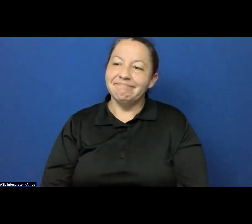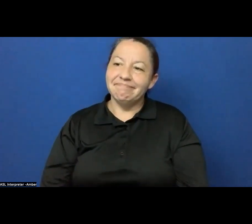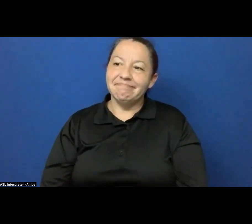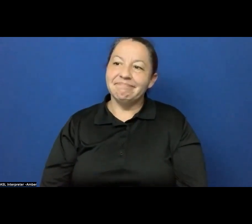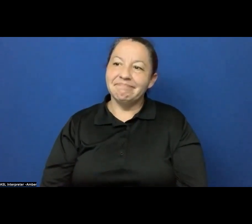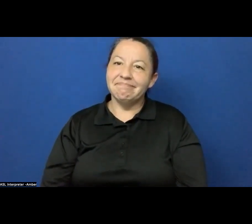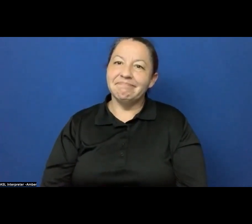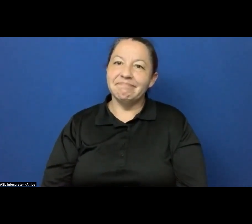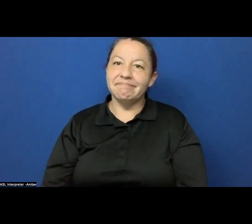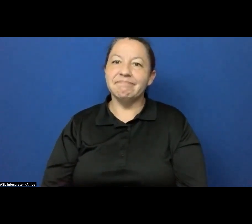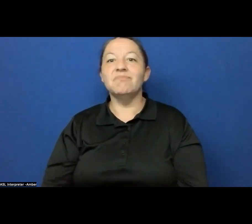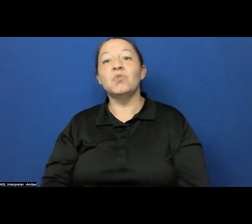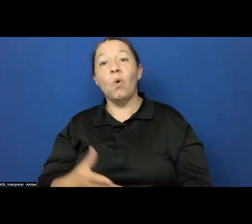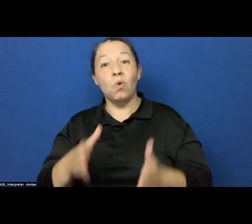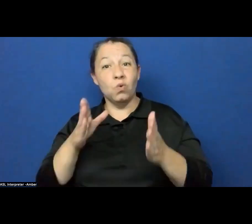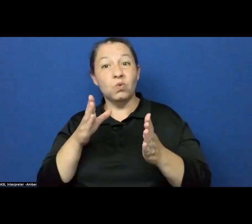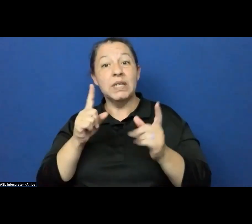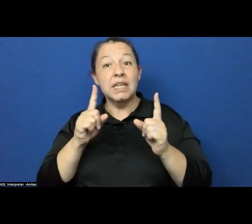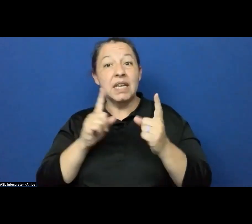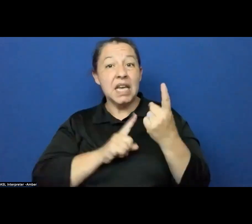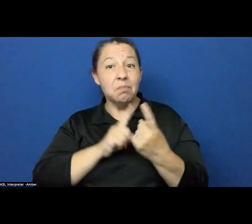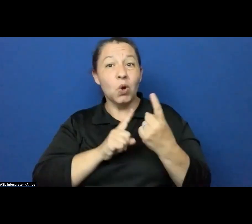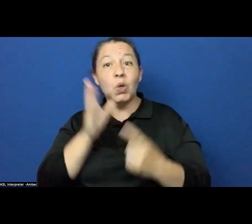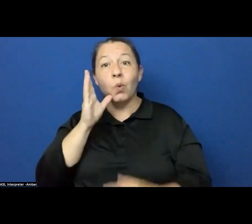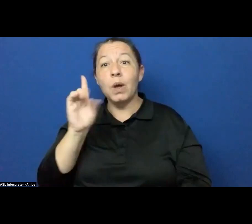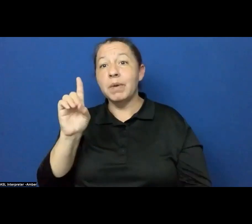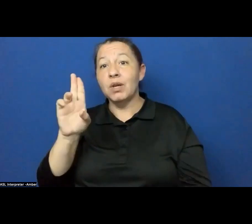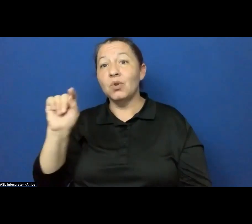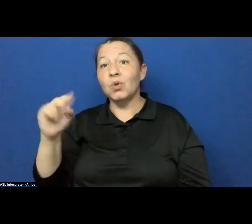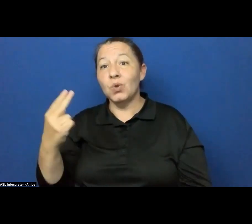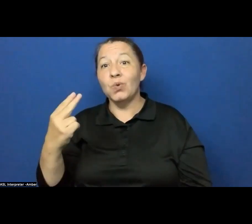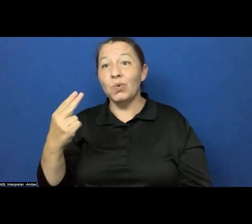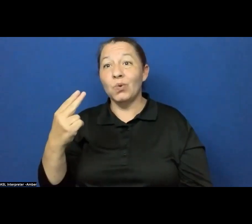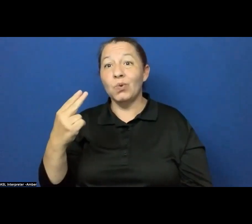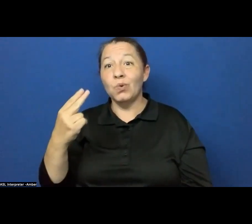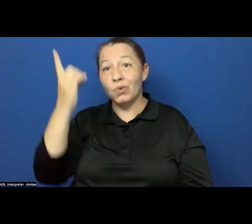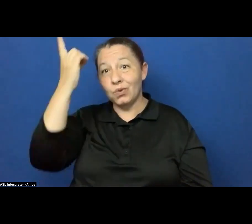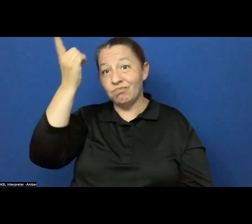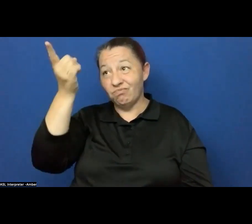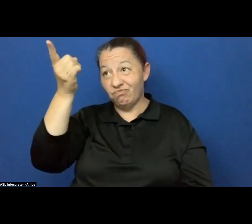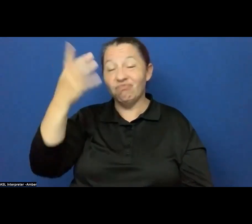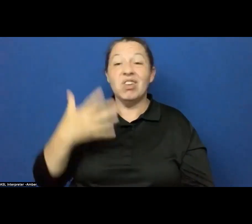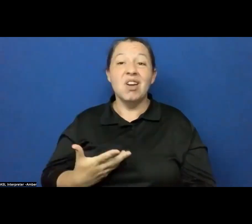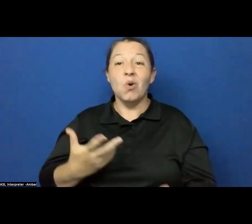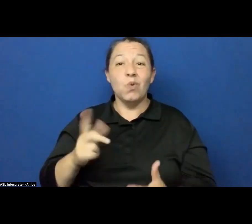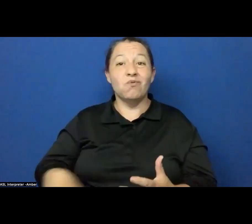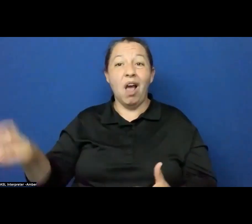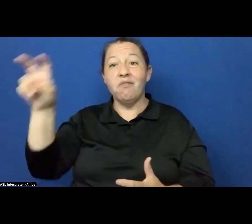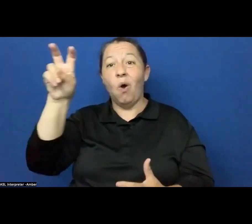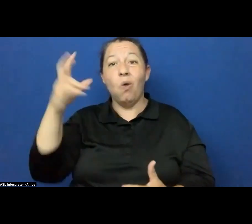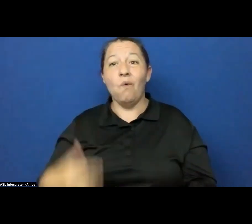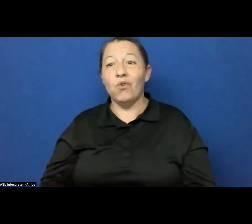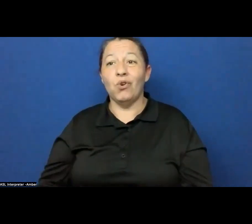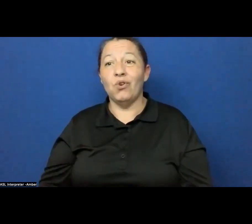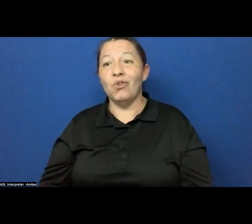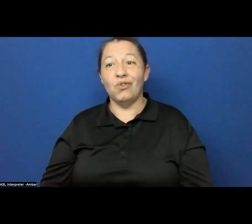Yeah, the in-person one will be in Duluth, but yeah, we've traveled all over the country. We just have gotten on a plane and we bring